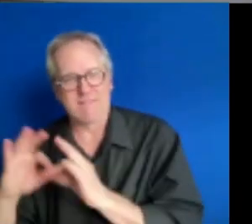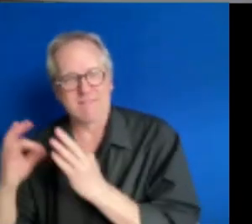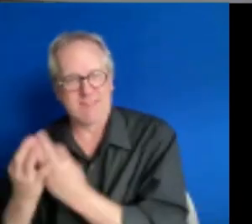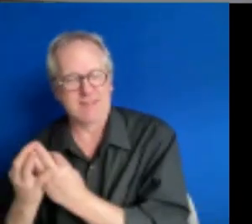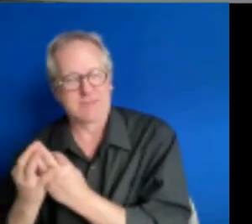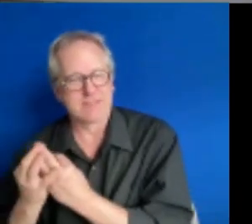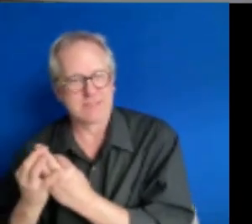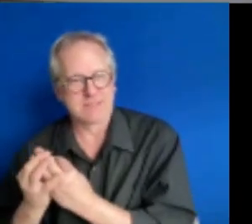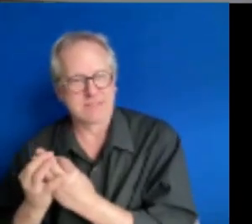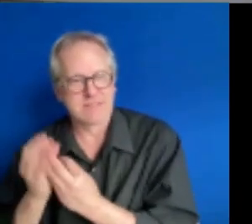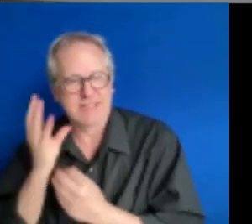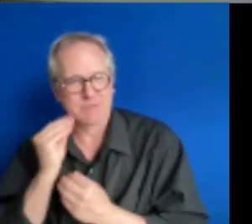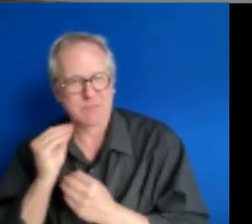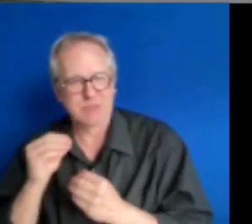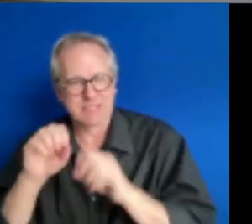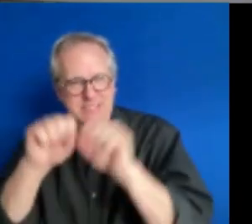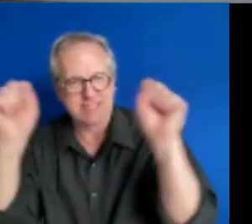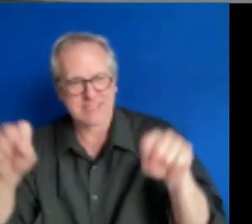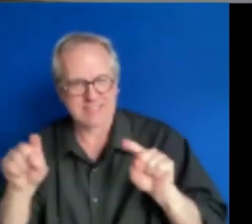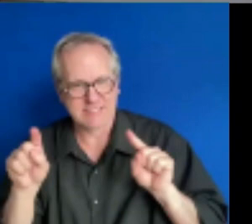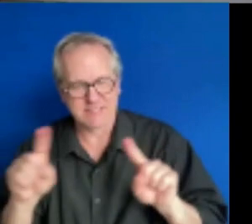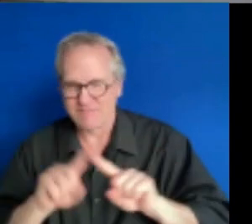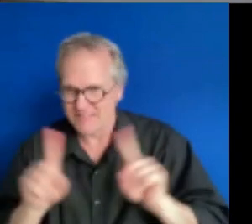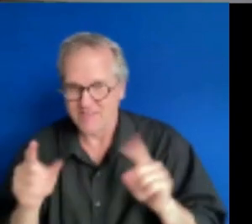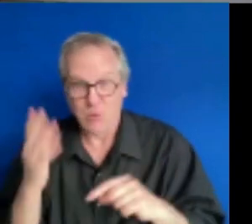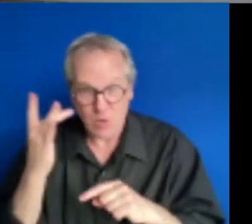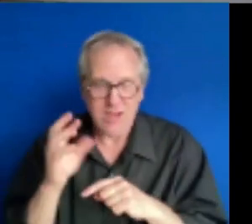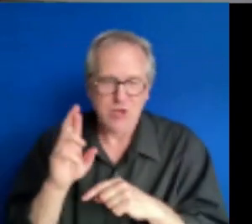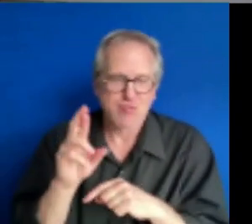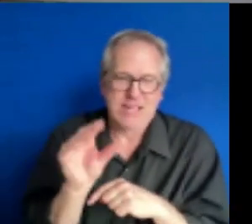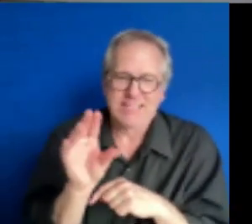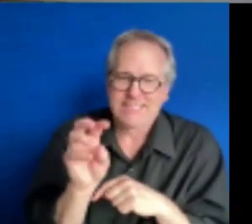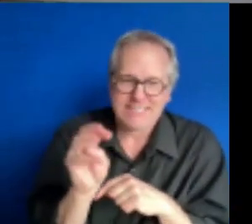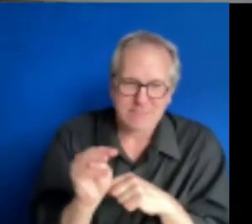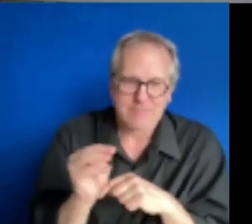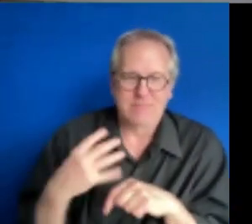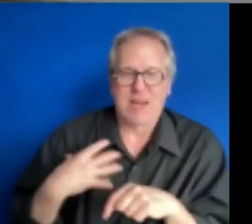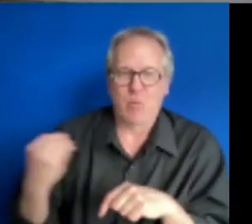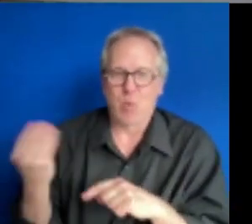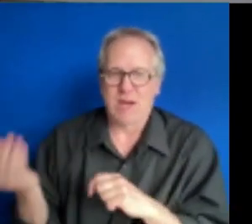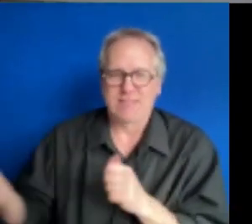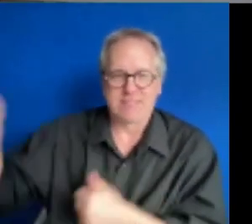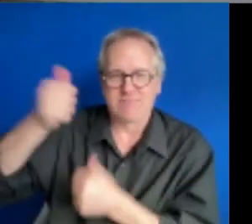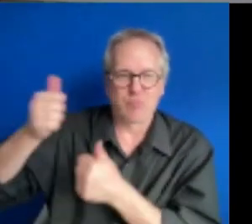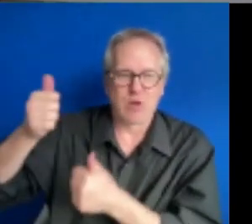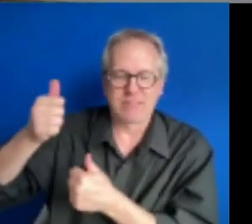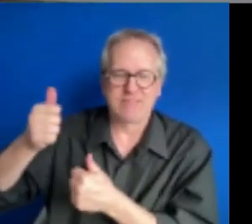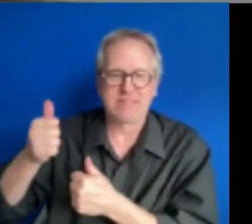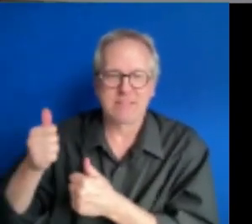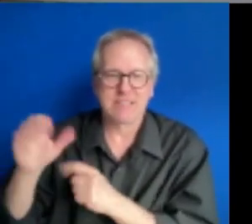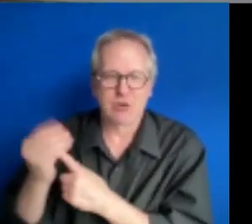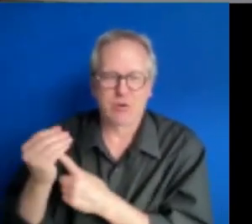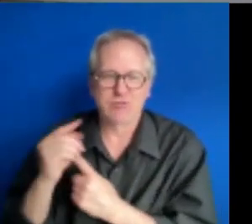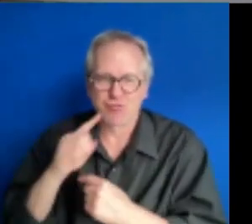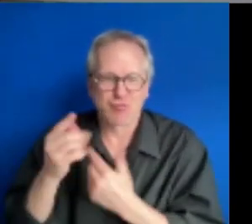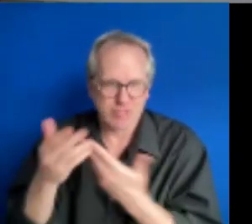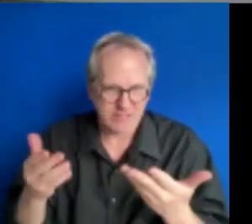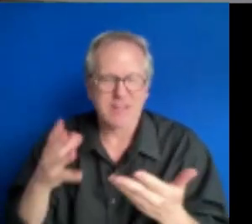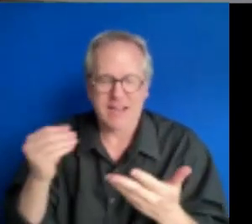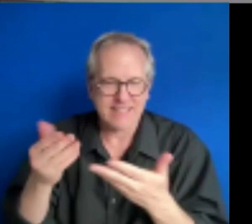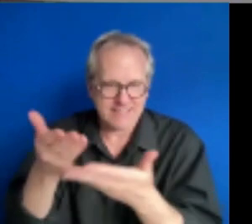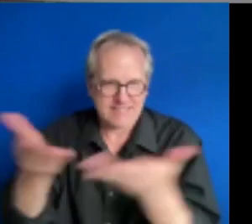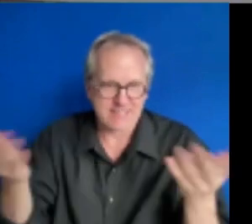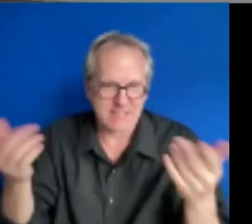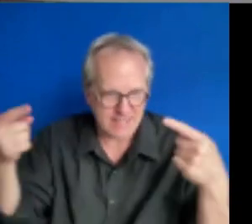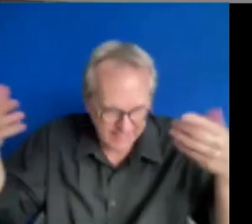do generally. And that is because racism and white supremacy culture is real and exist. And so